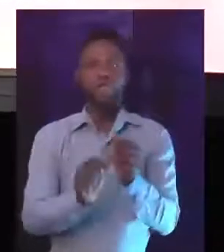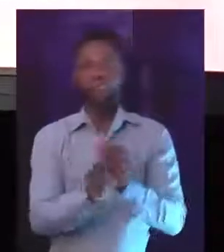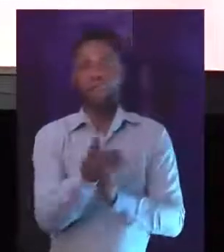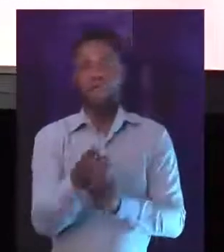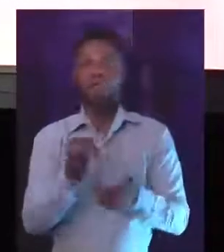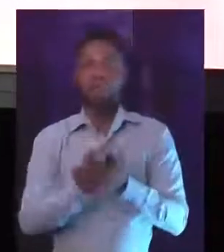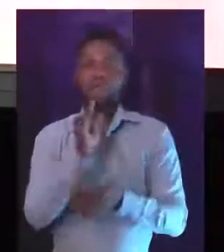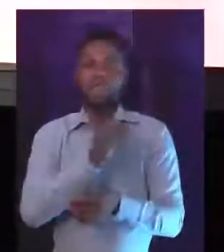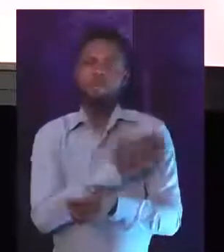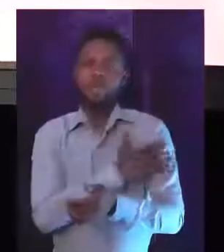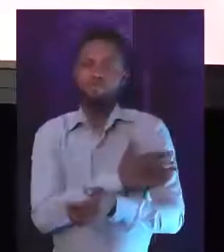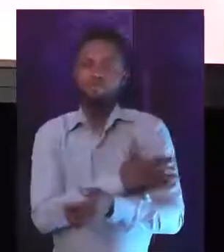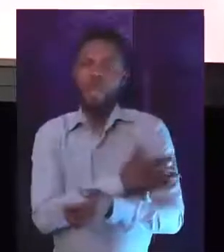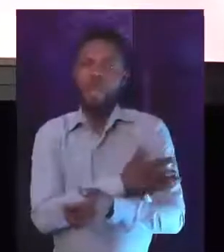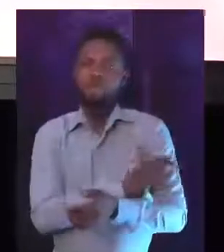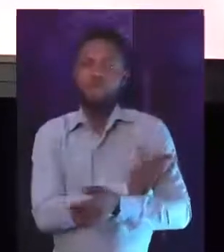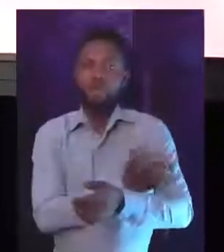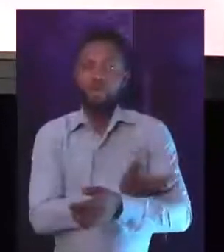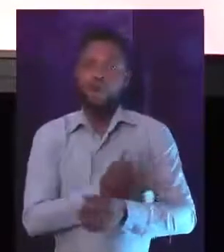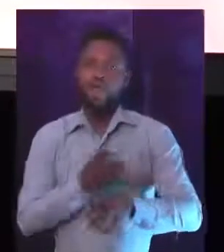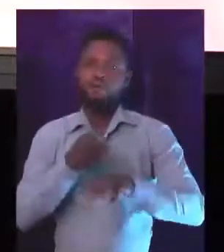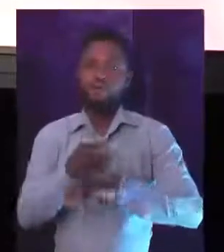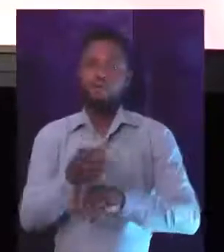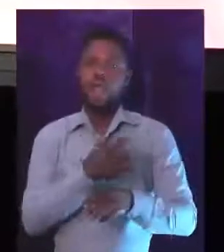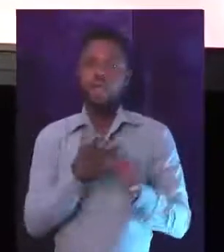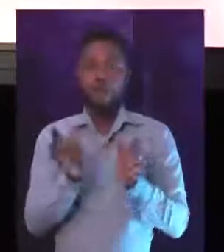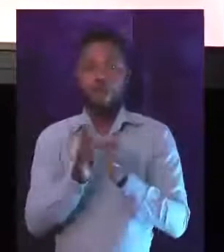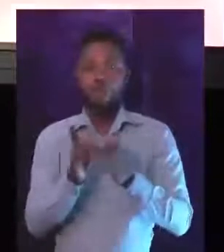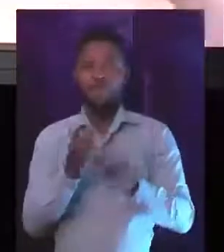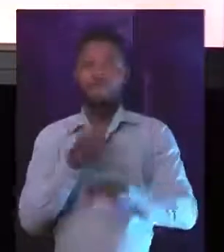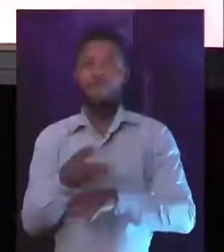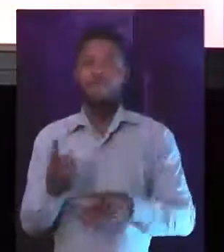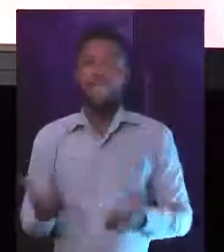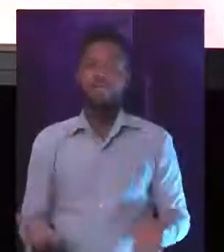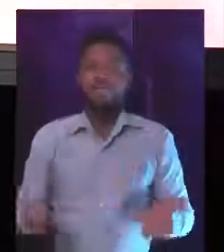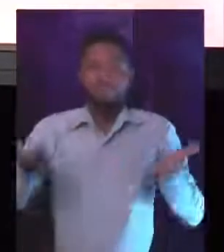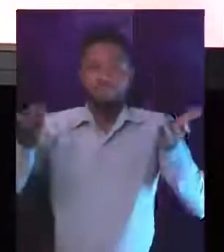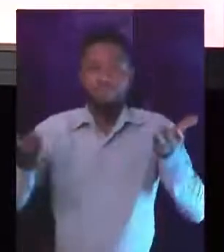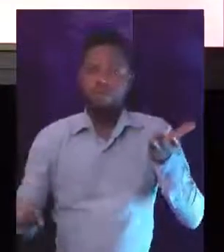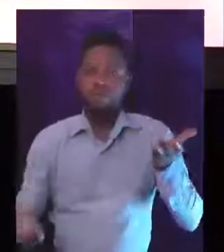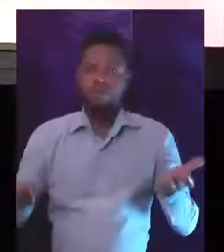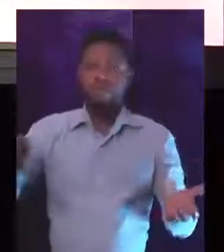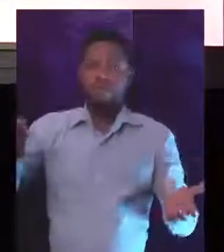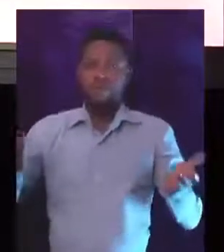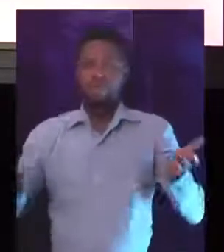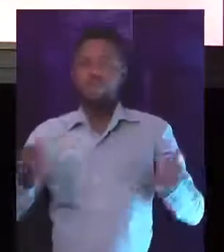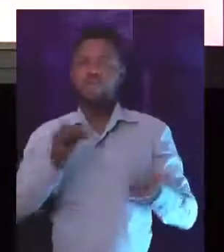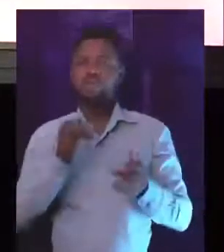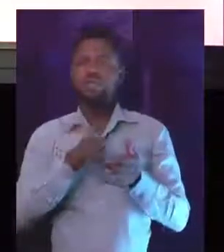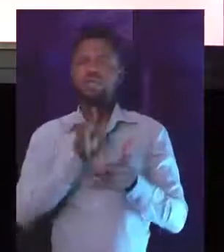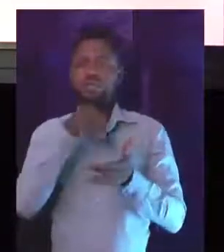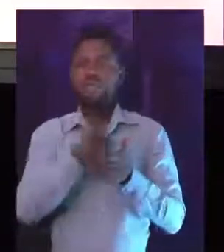to physically touch each other. That's muscular force. That's a contact force. Gravitational